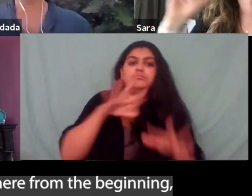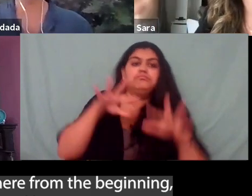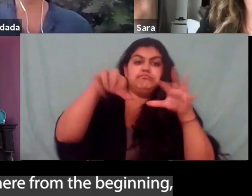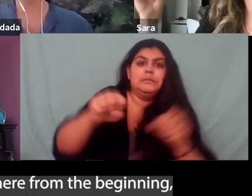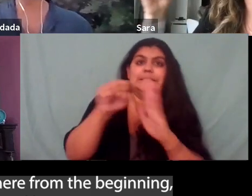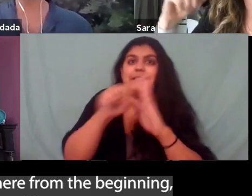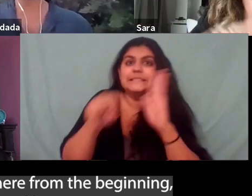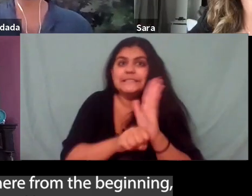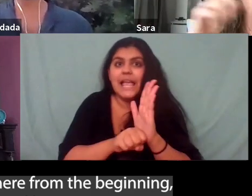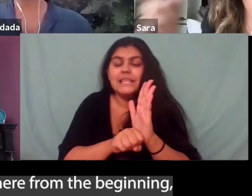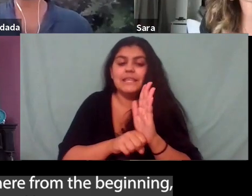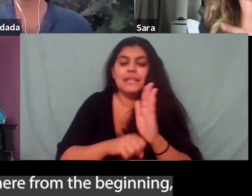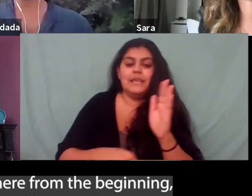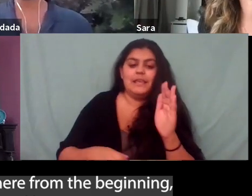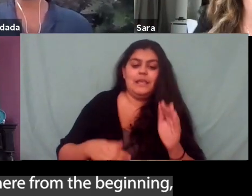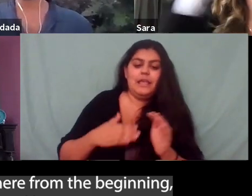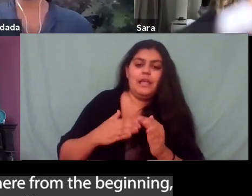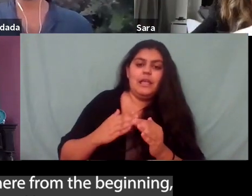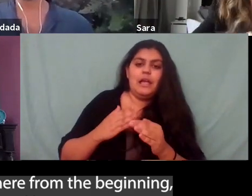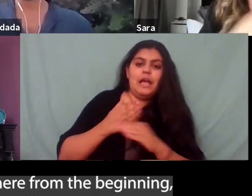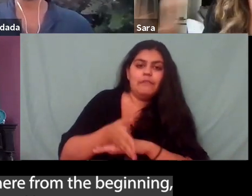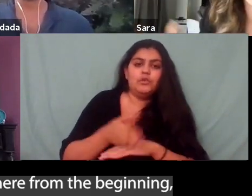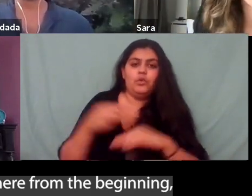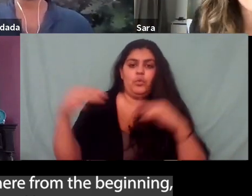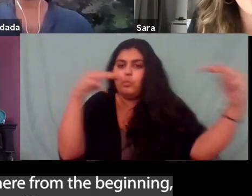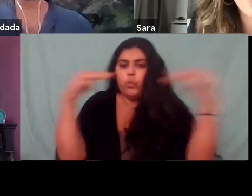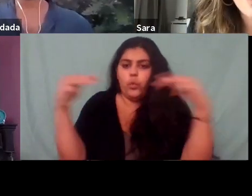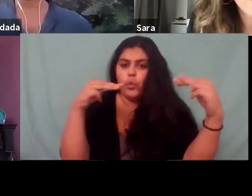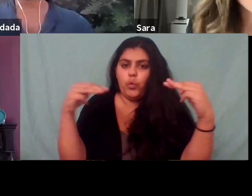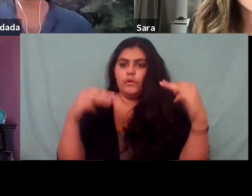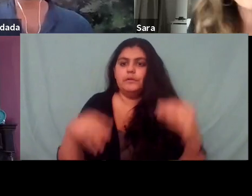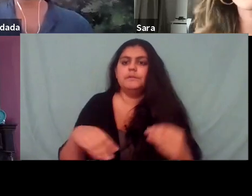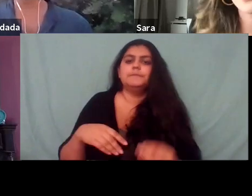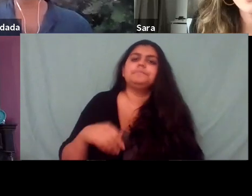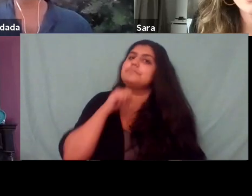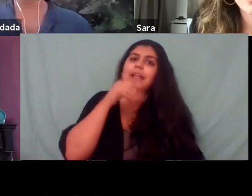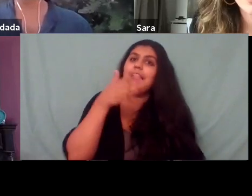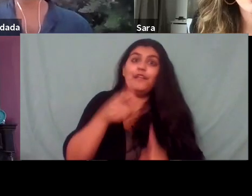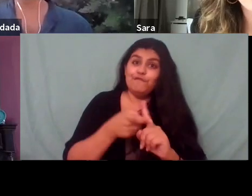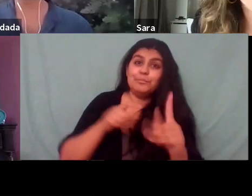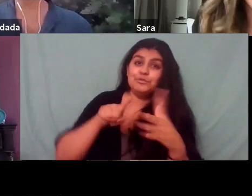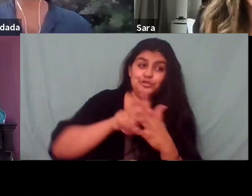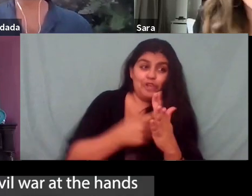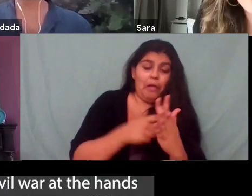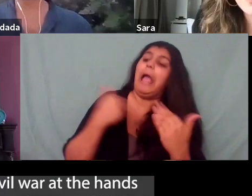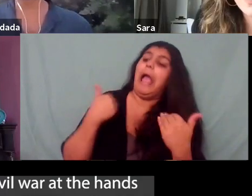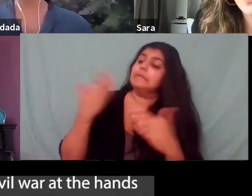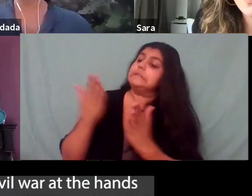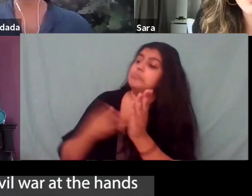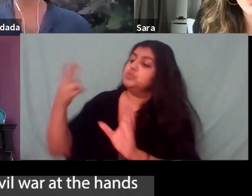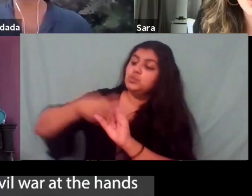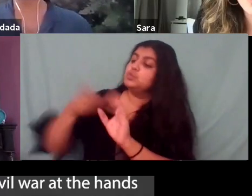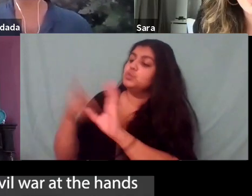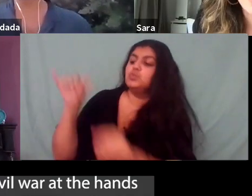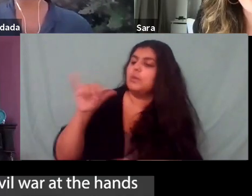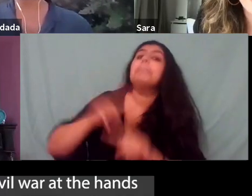some not being there from the beginning who joined later, et cetera, but you get the gist. We moved on from 15 years of